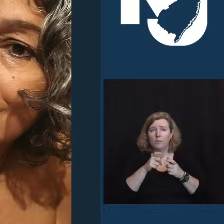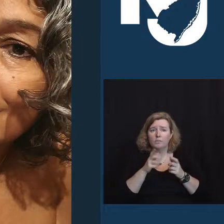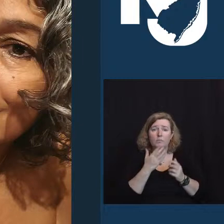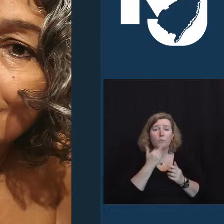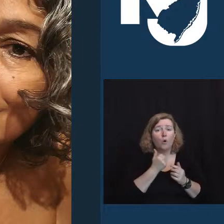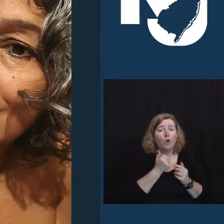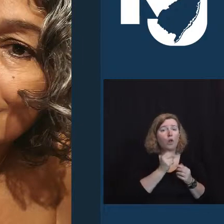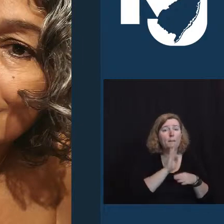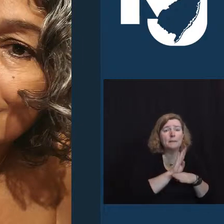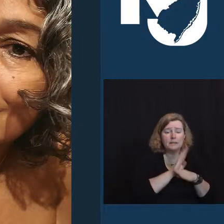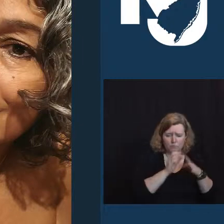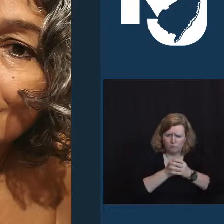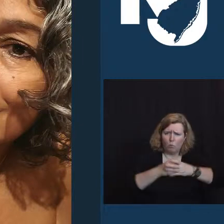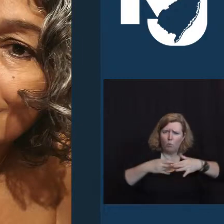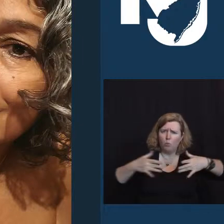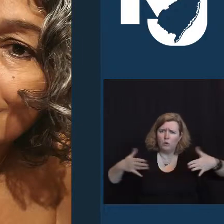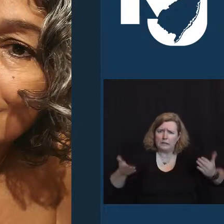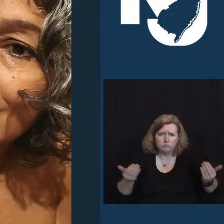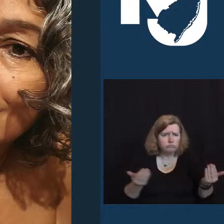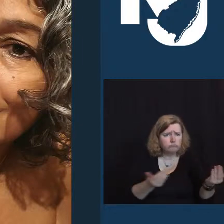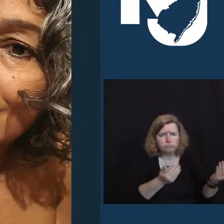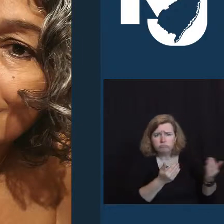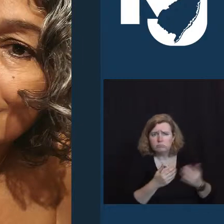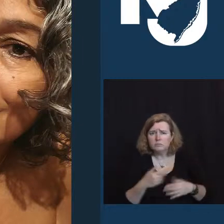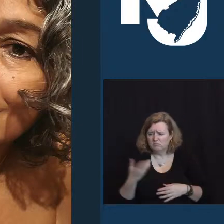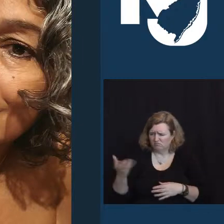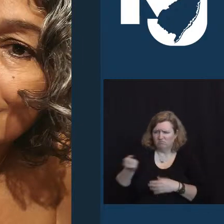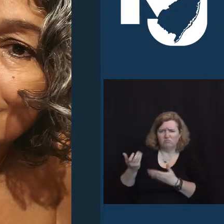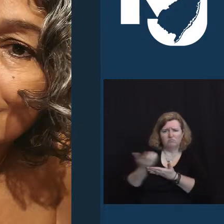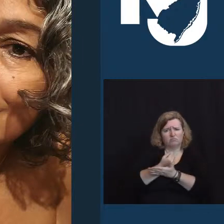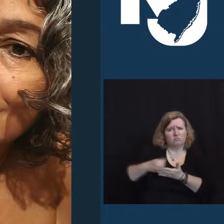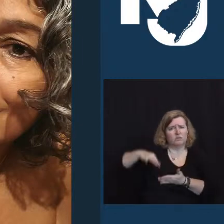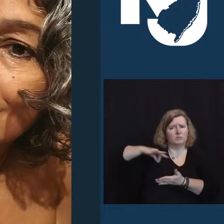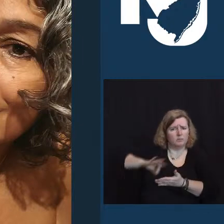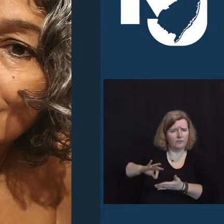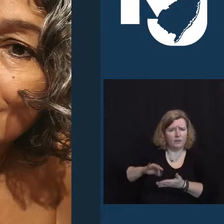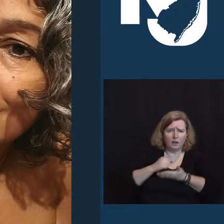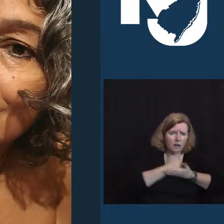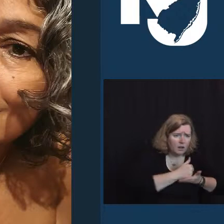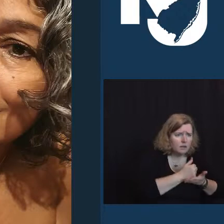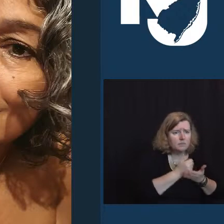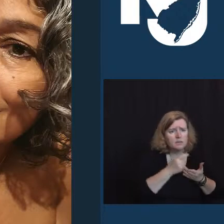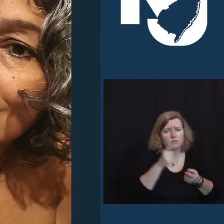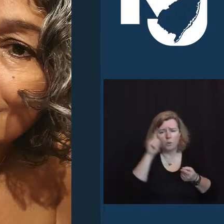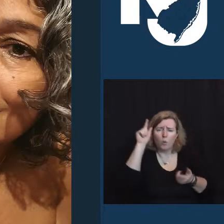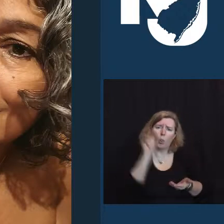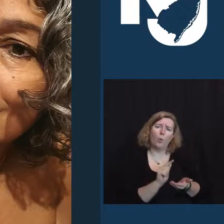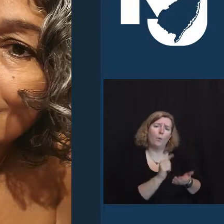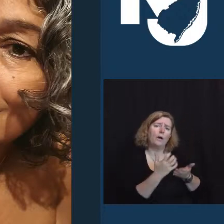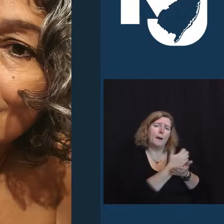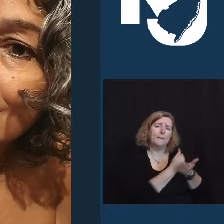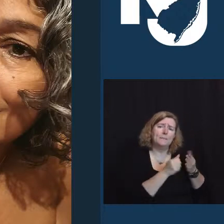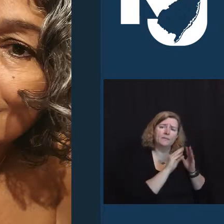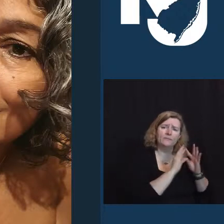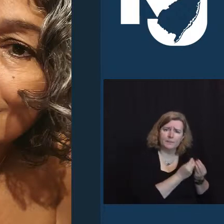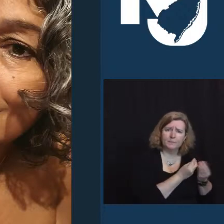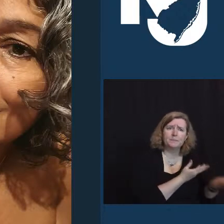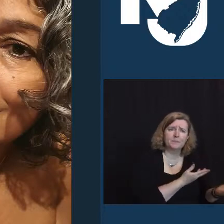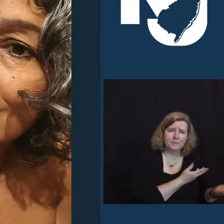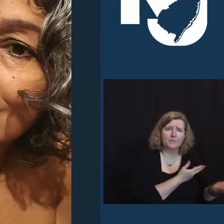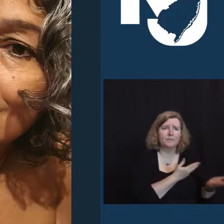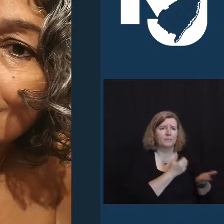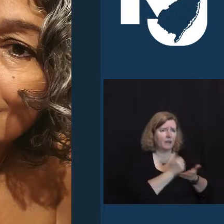numerous clients hailing from low-income families and many with limited proficiency in English, Doris offers both a helping